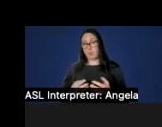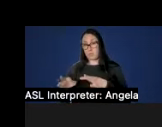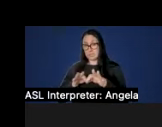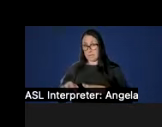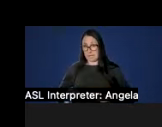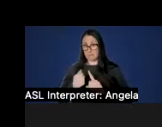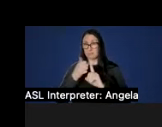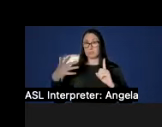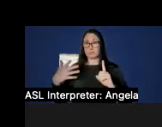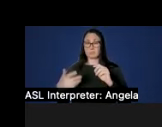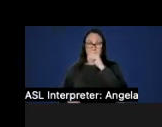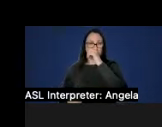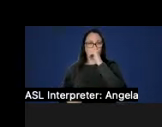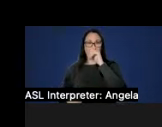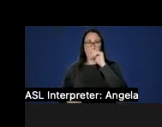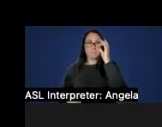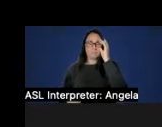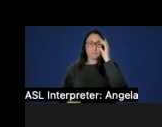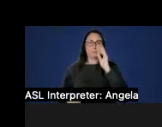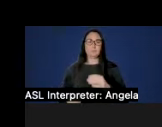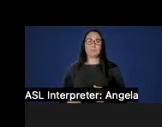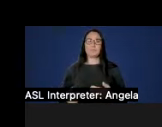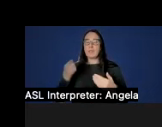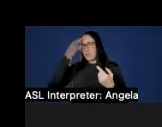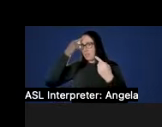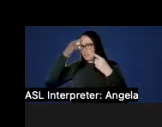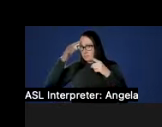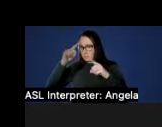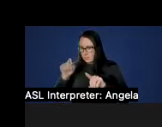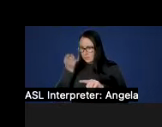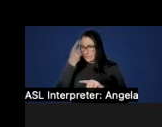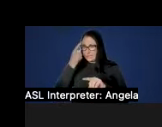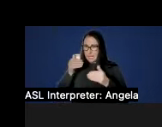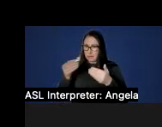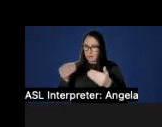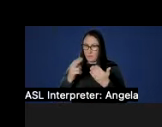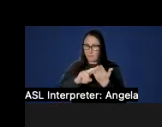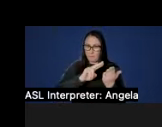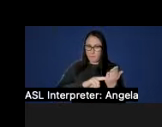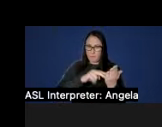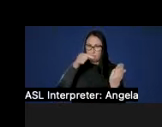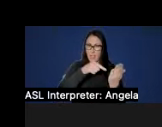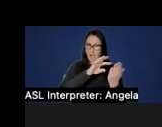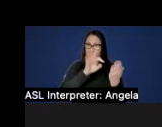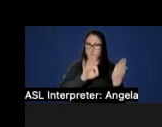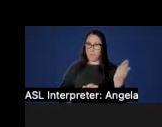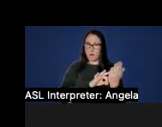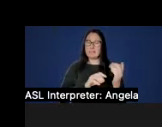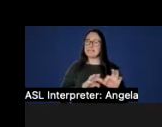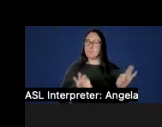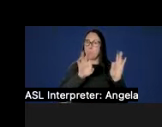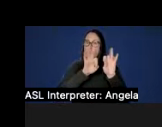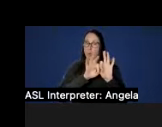So the consent for the exam and evidence collection is very important because it's not intuitive to those of us who are not medical